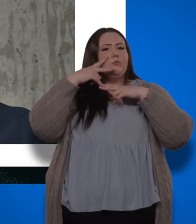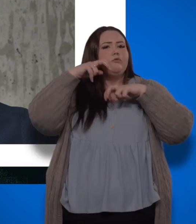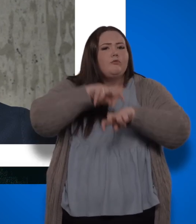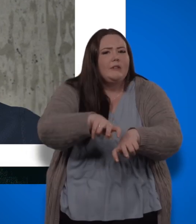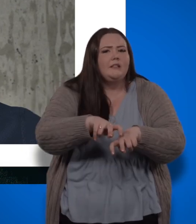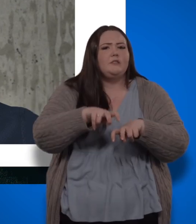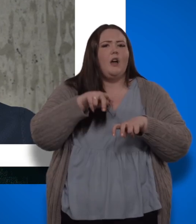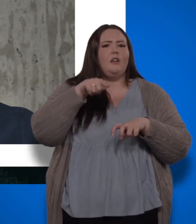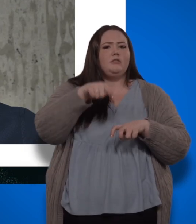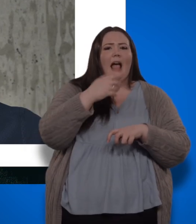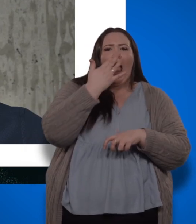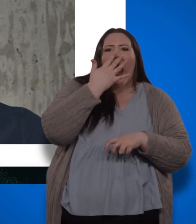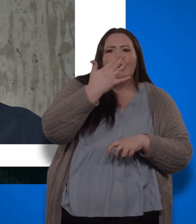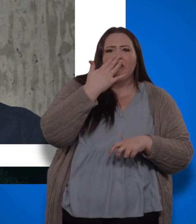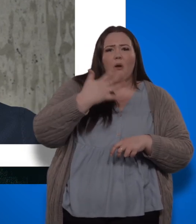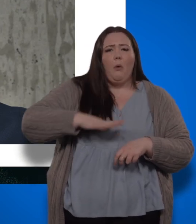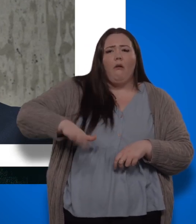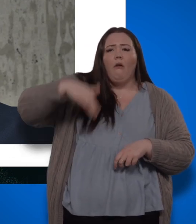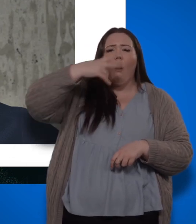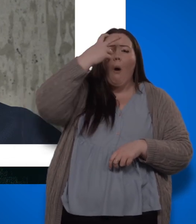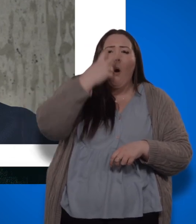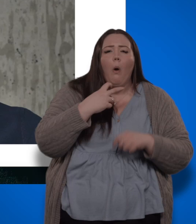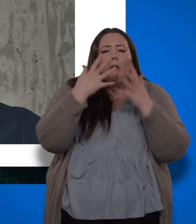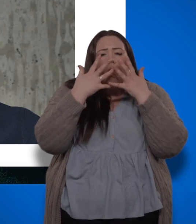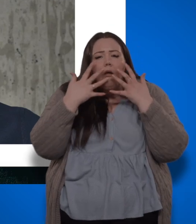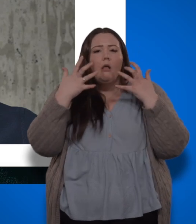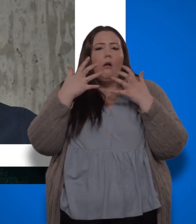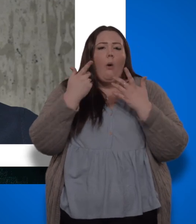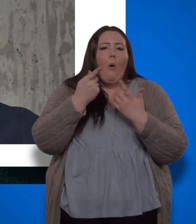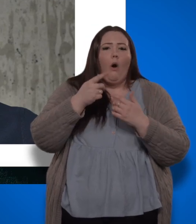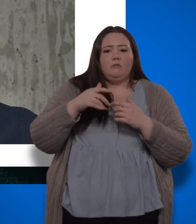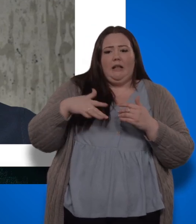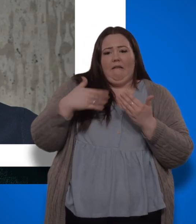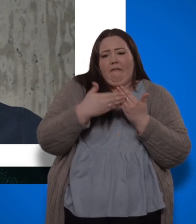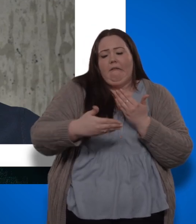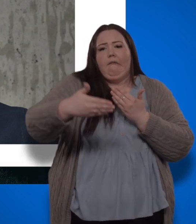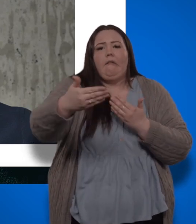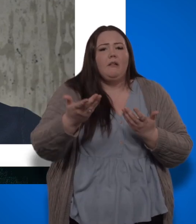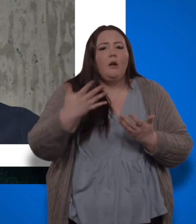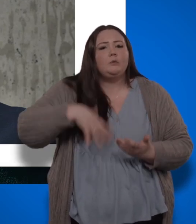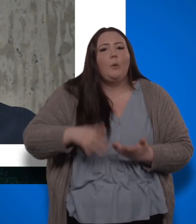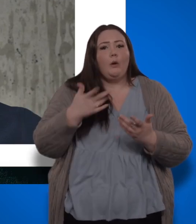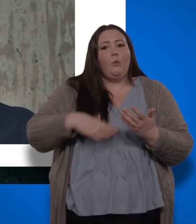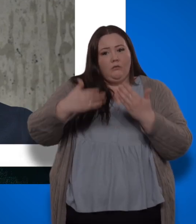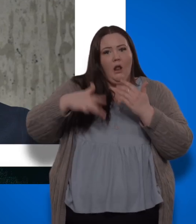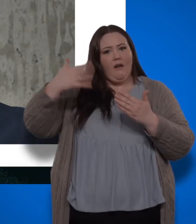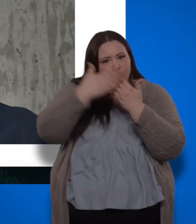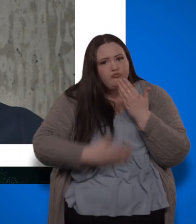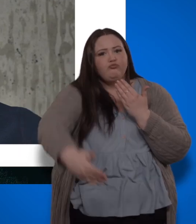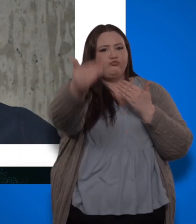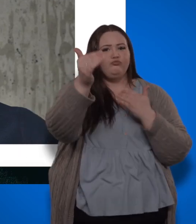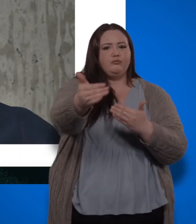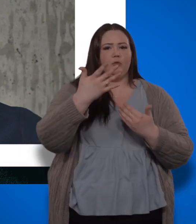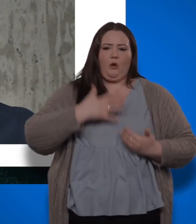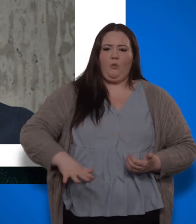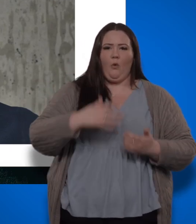age reversal and increasing lifespan. It's becoming apparent that in the States in particular, and in